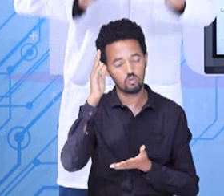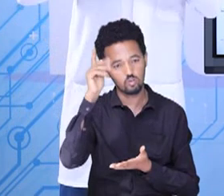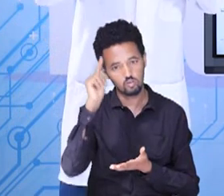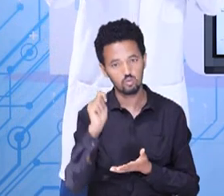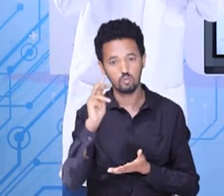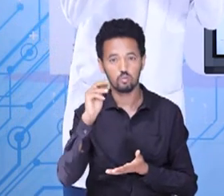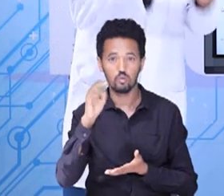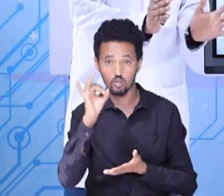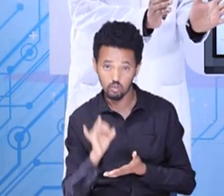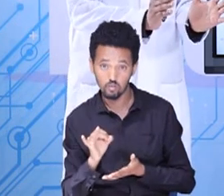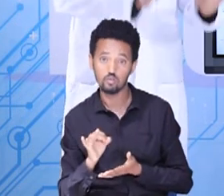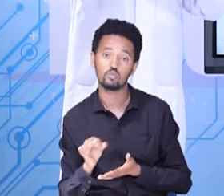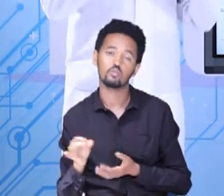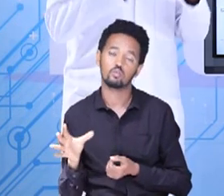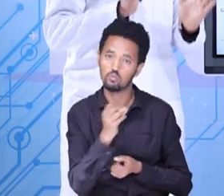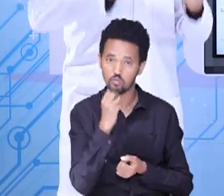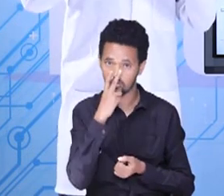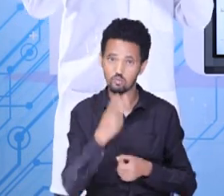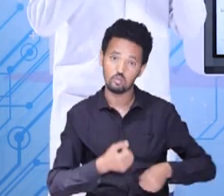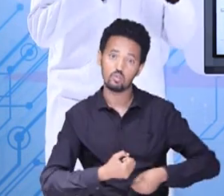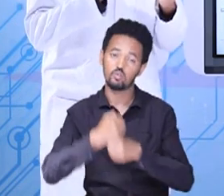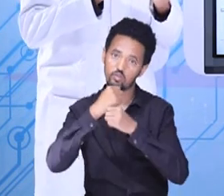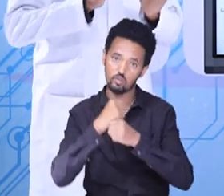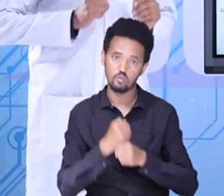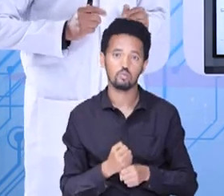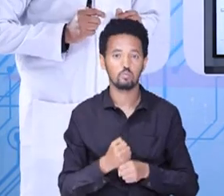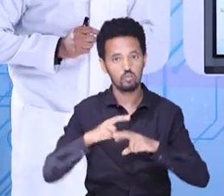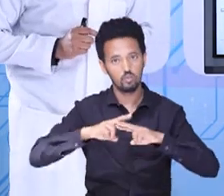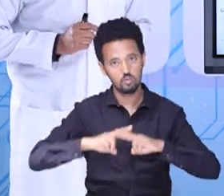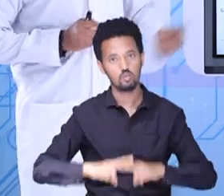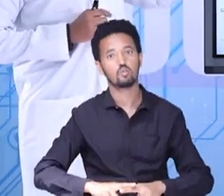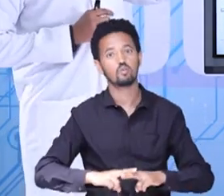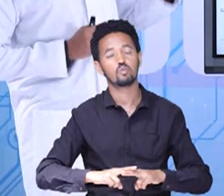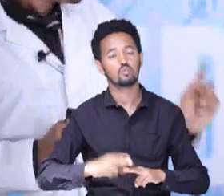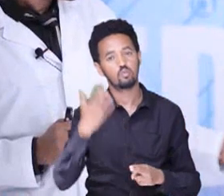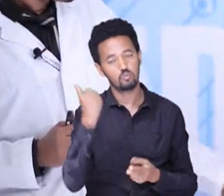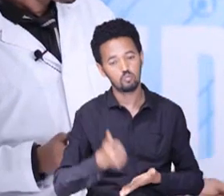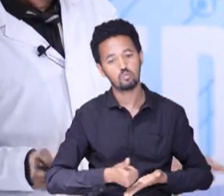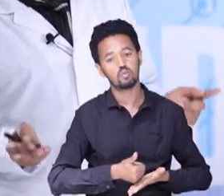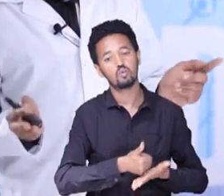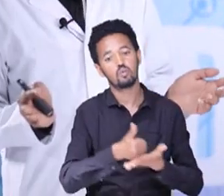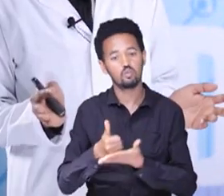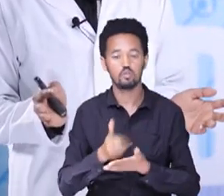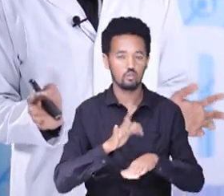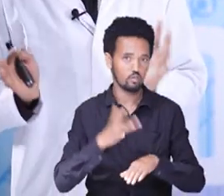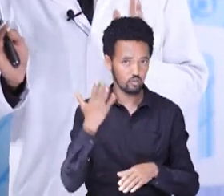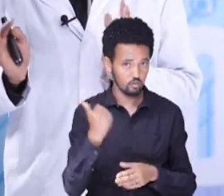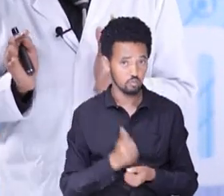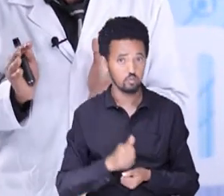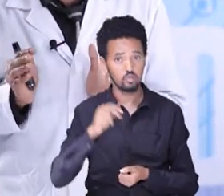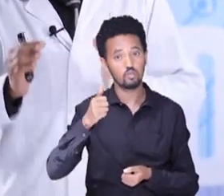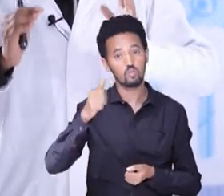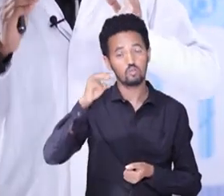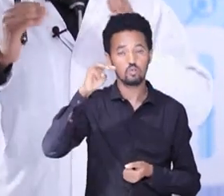Pakistan pro-independence. They support the independence of Eritrea. While South Africa and Burma,